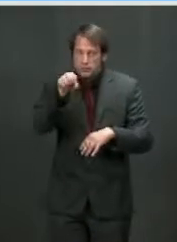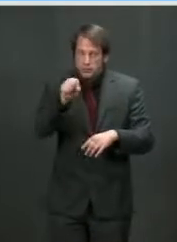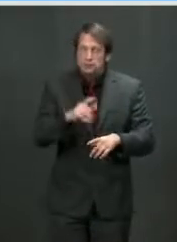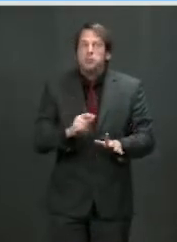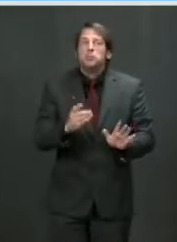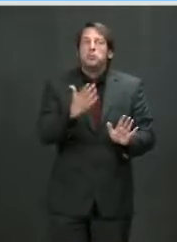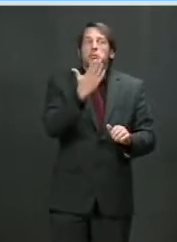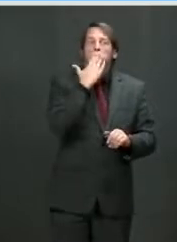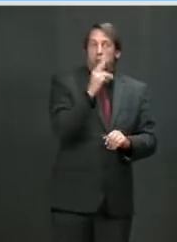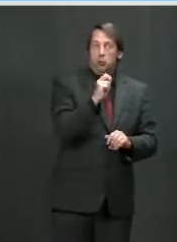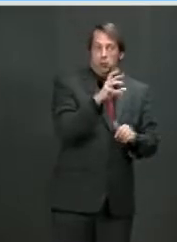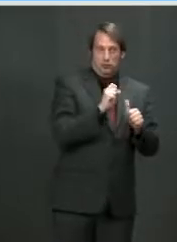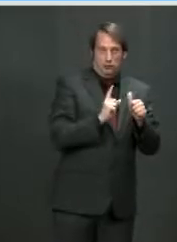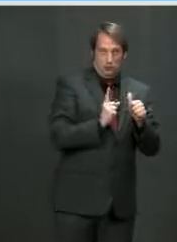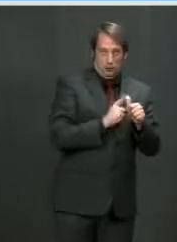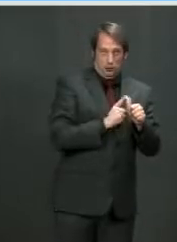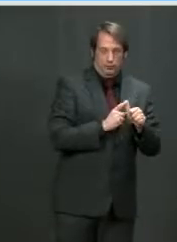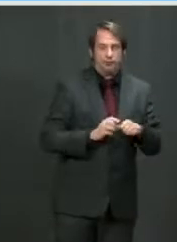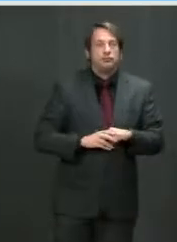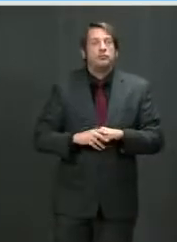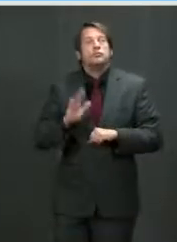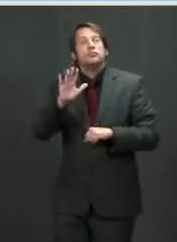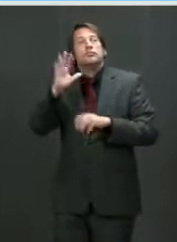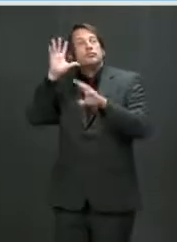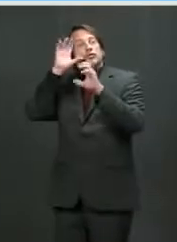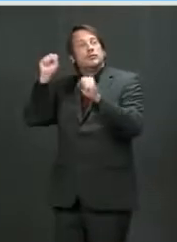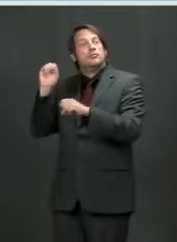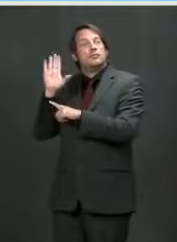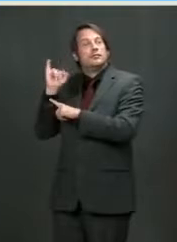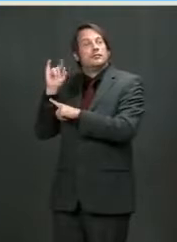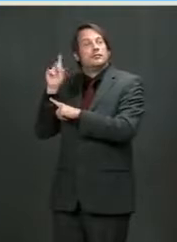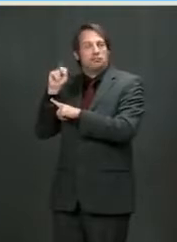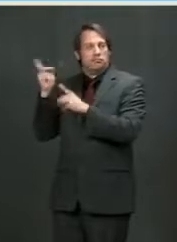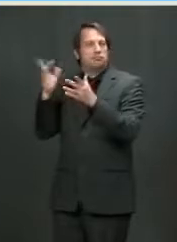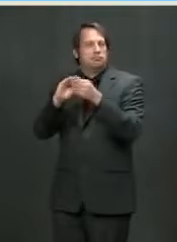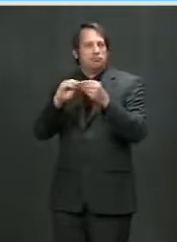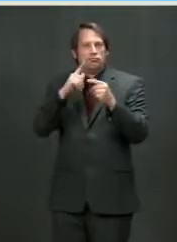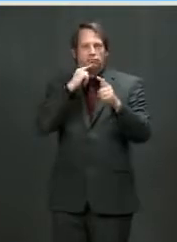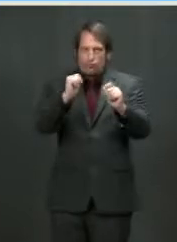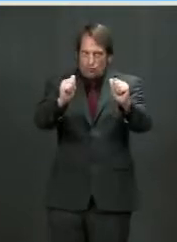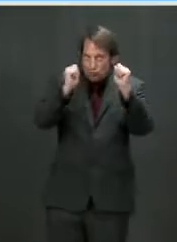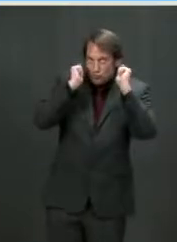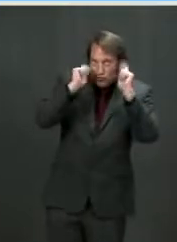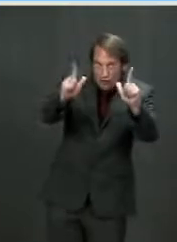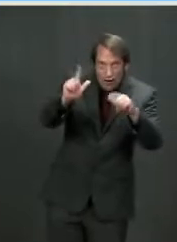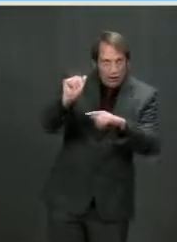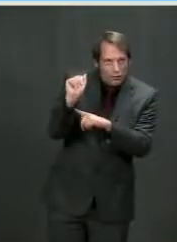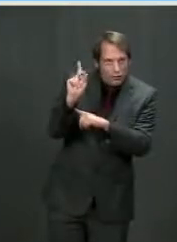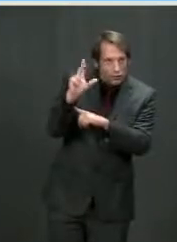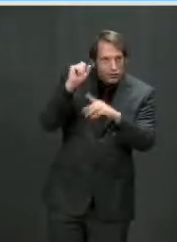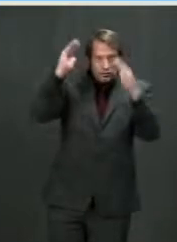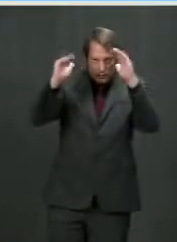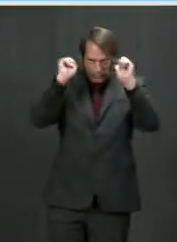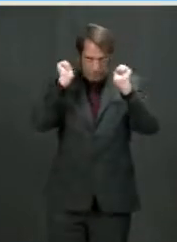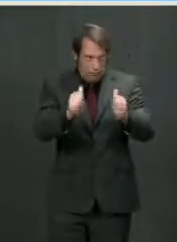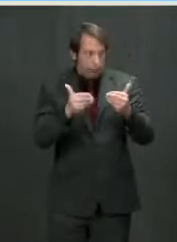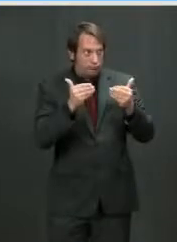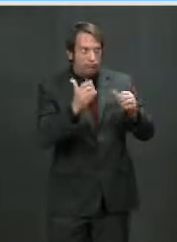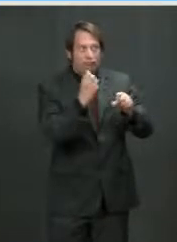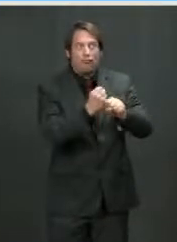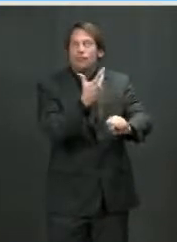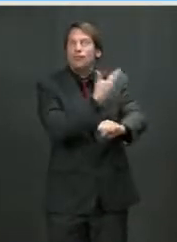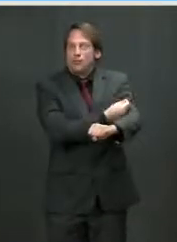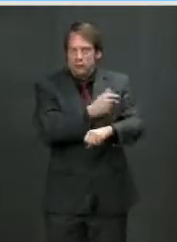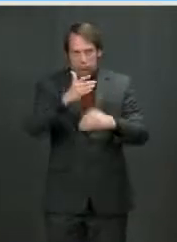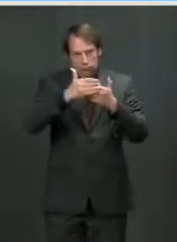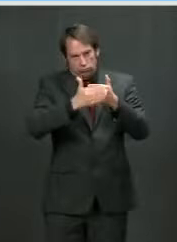announced yesterday that all adult Americans will be eligible to be vaccinated by April 19. This is